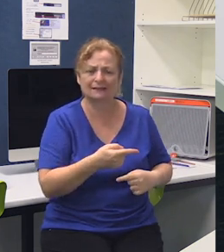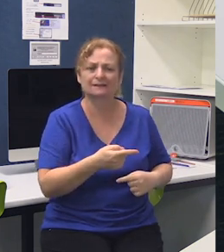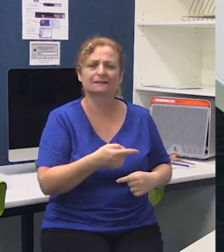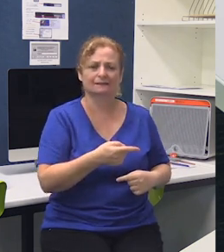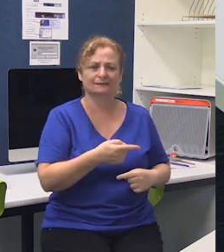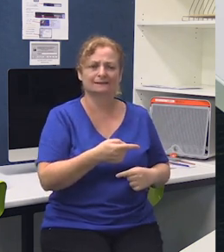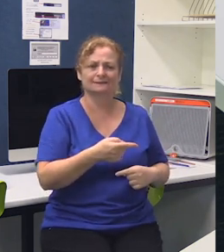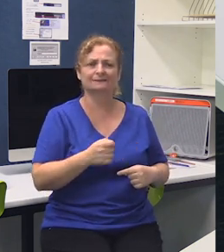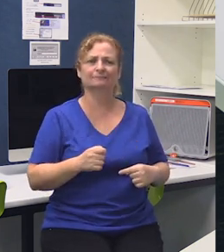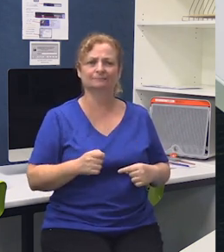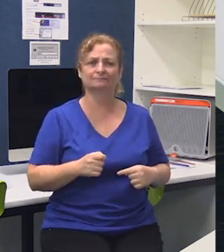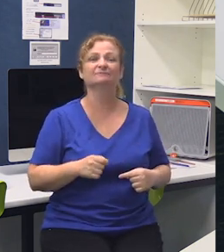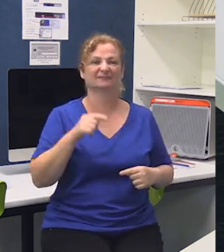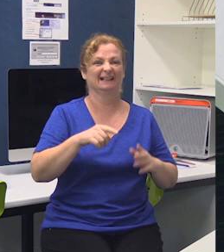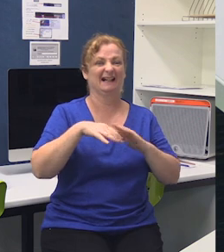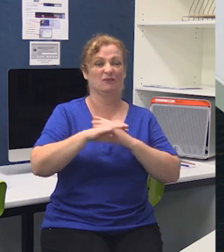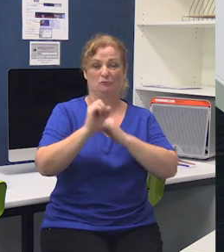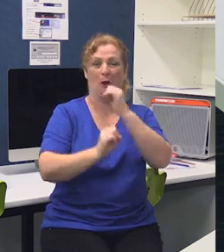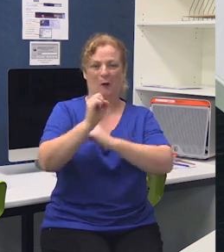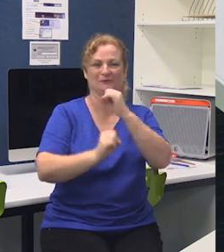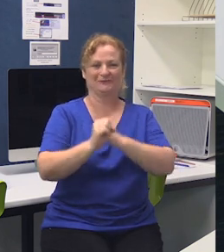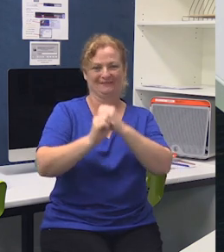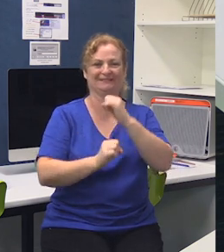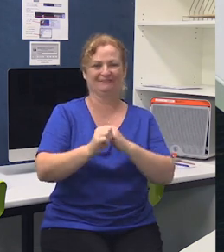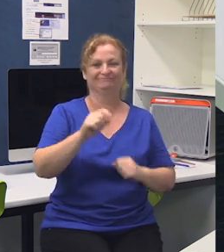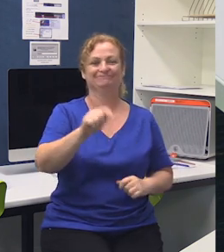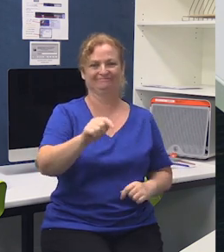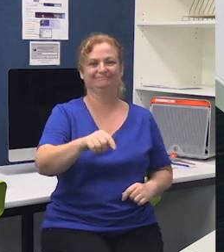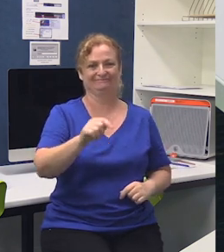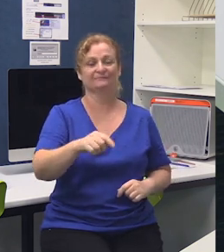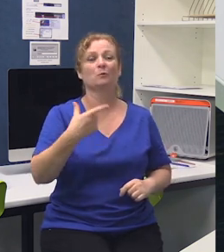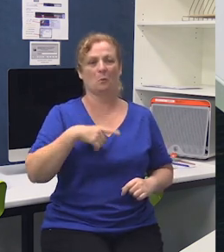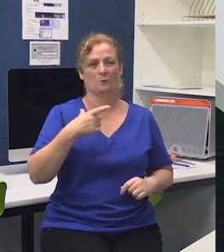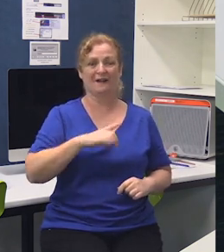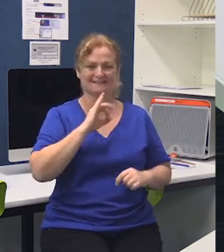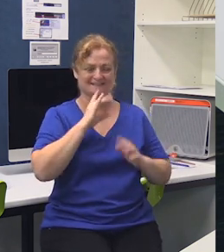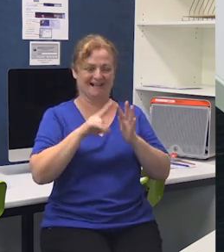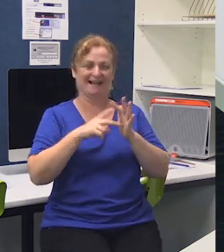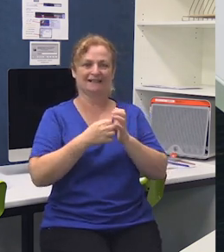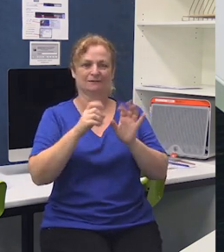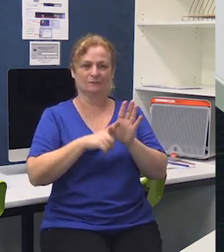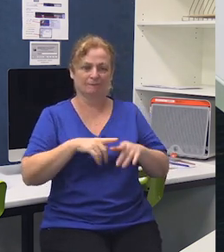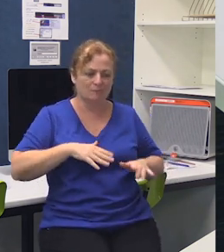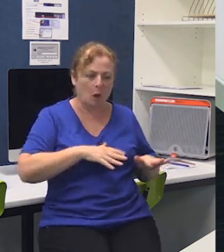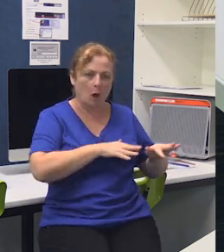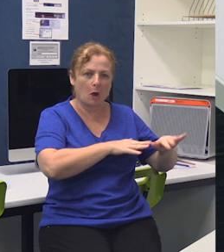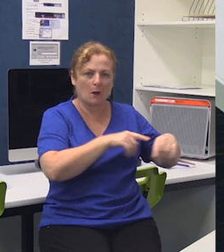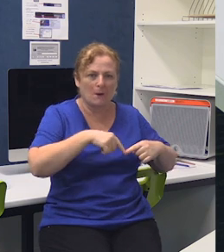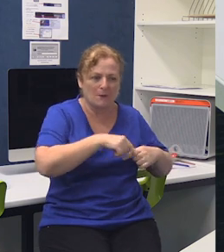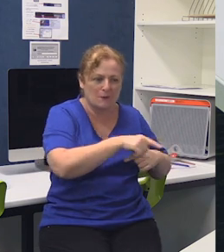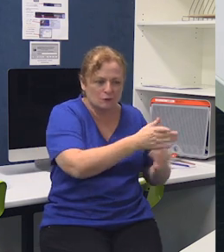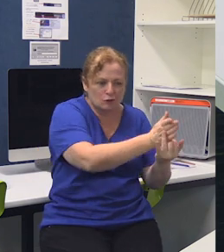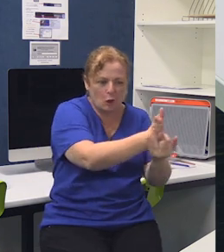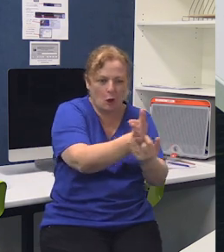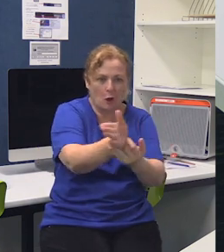So the transformation occurs at the motor when electrical energy flows from the wires through the motor.